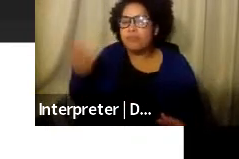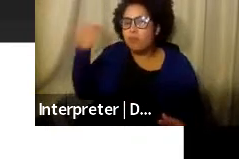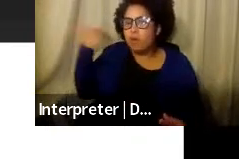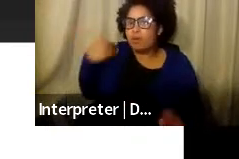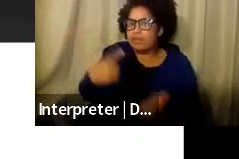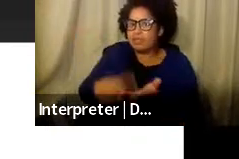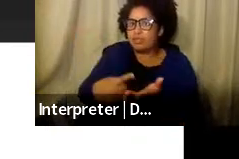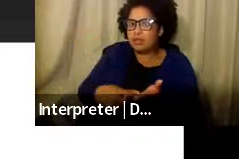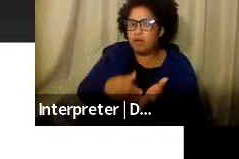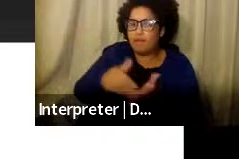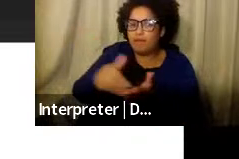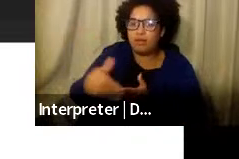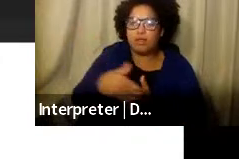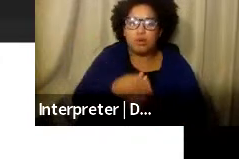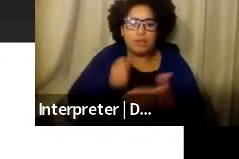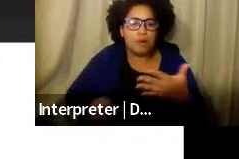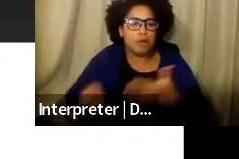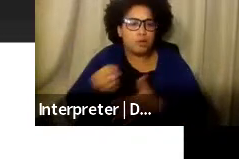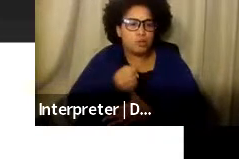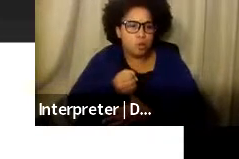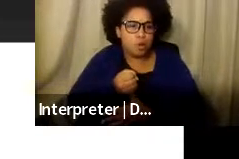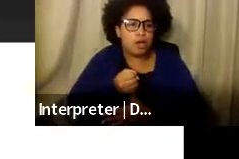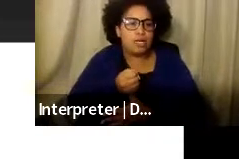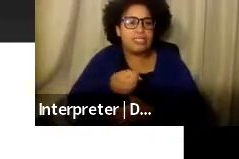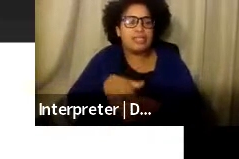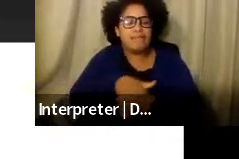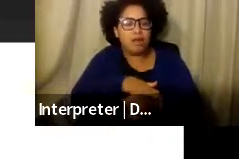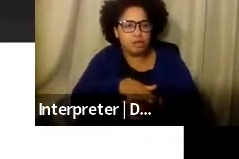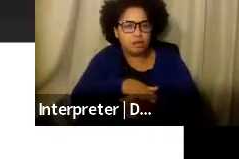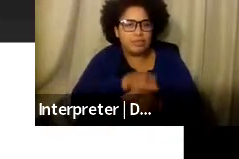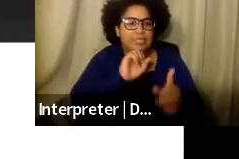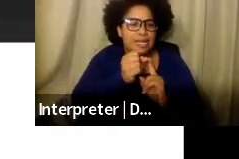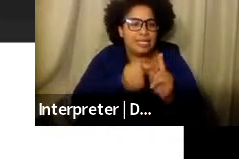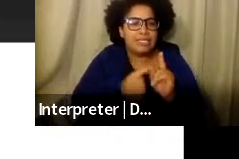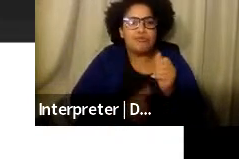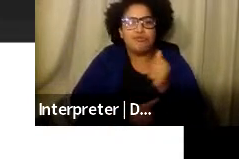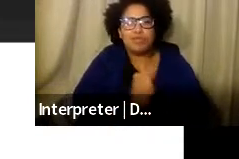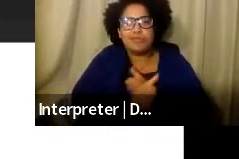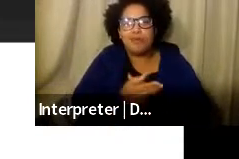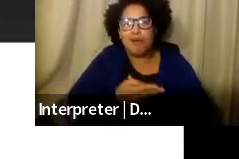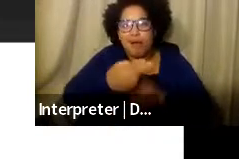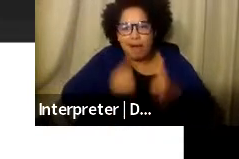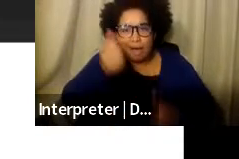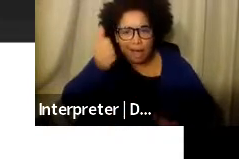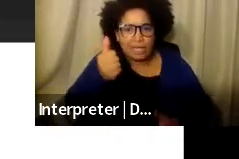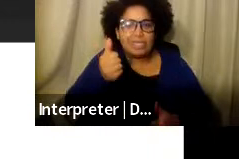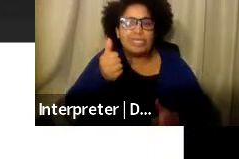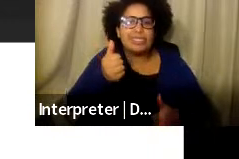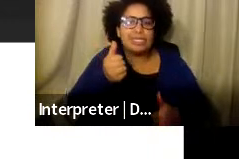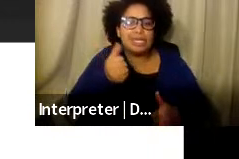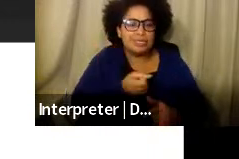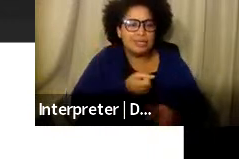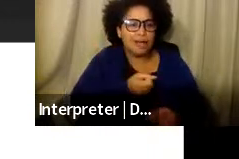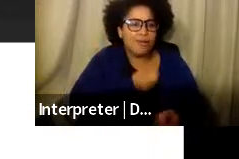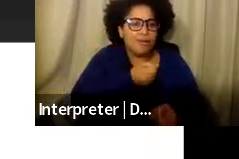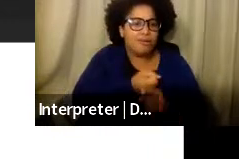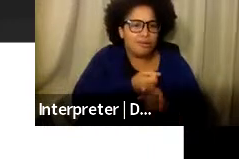We really always will prioritize those settings that are at risk for the highest consequence of severe